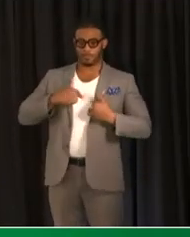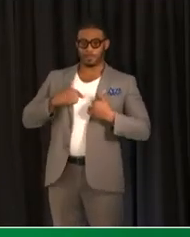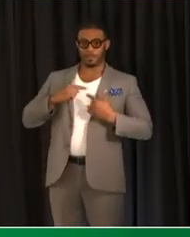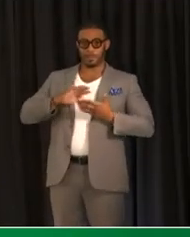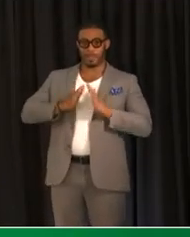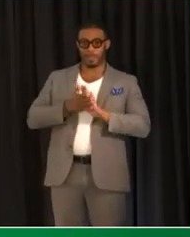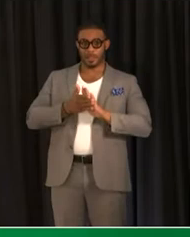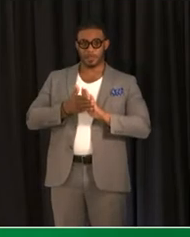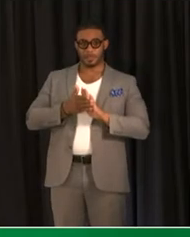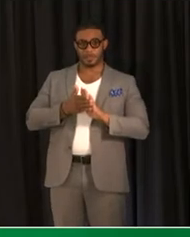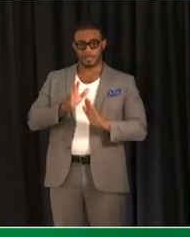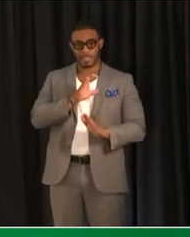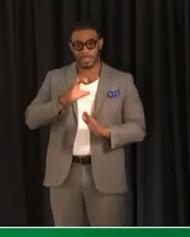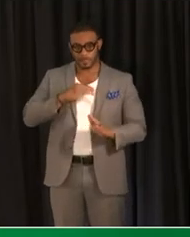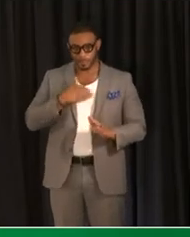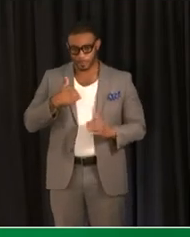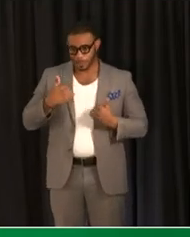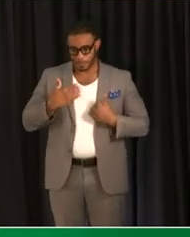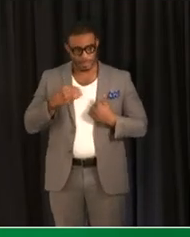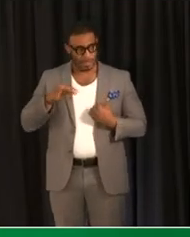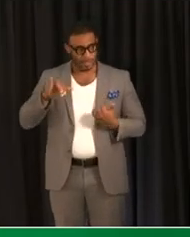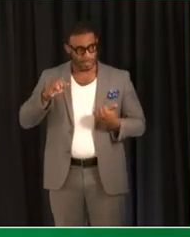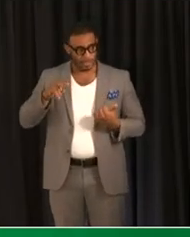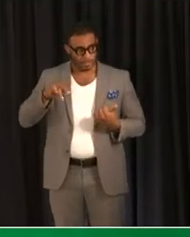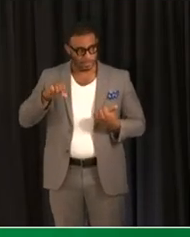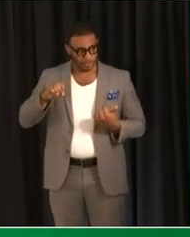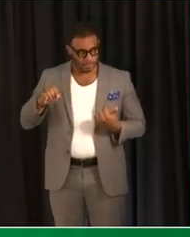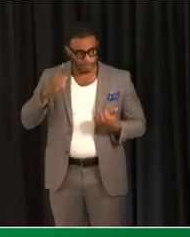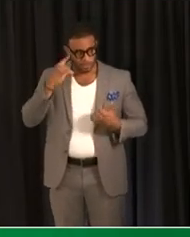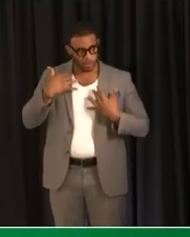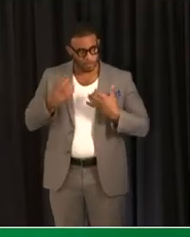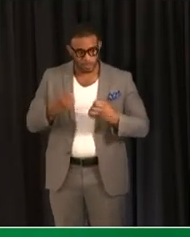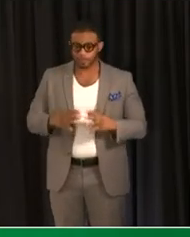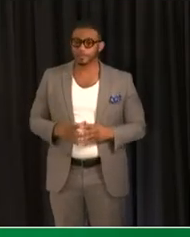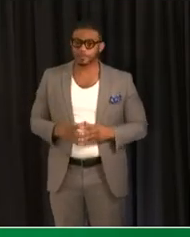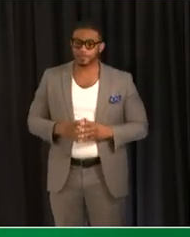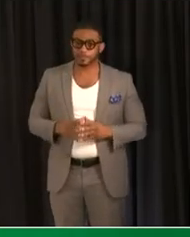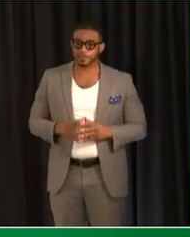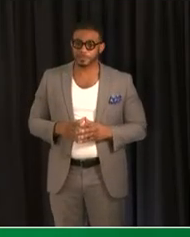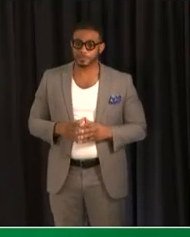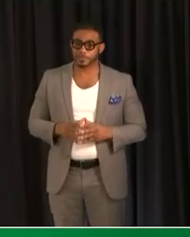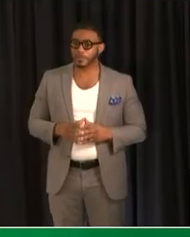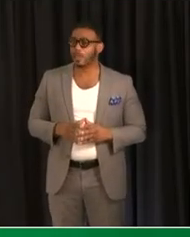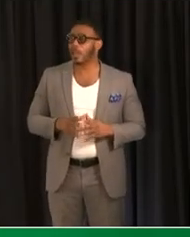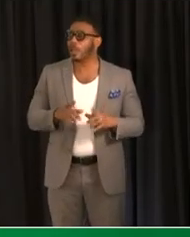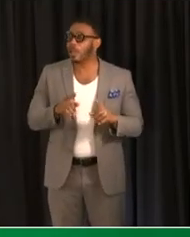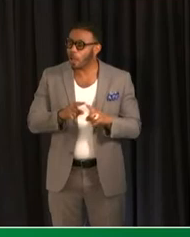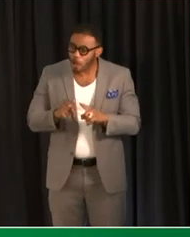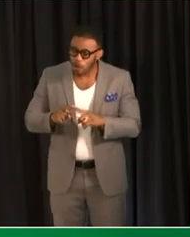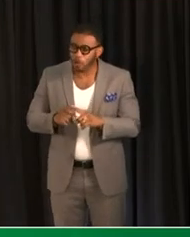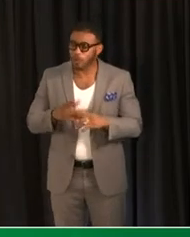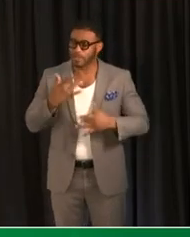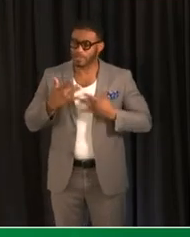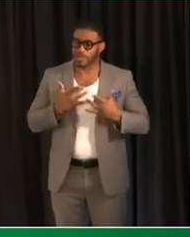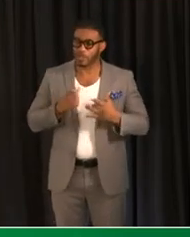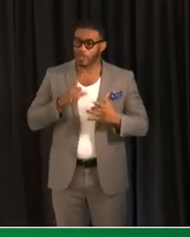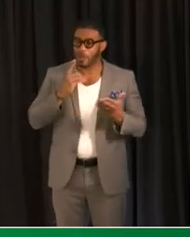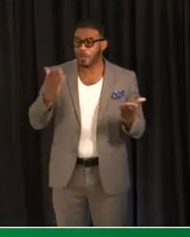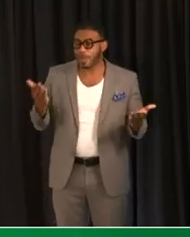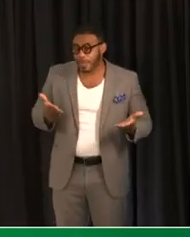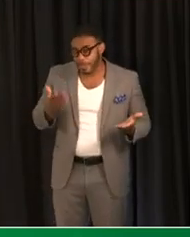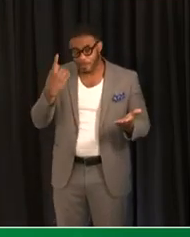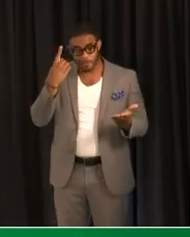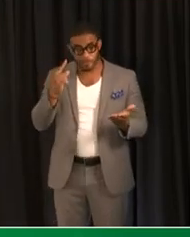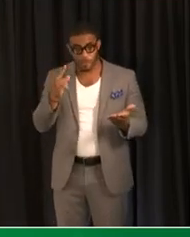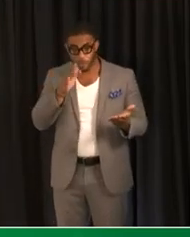work with both Brooke and Janice in terms of recovery. It's also exciting